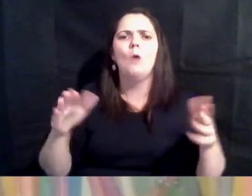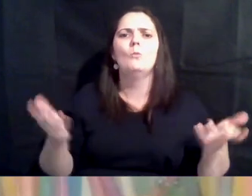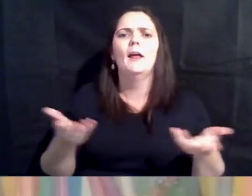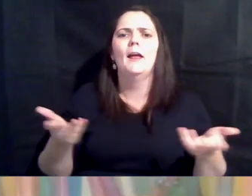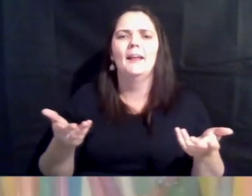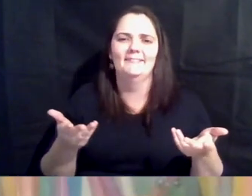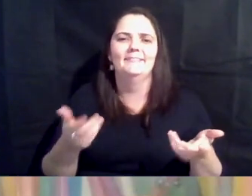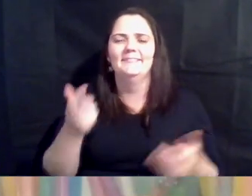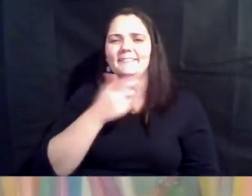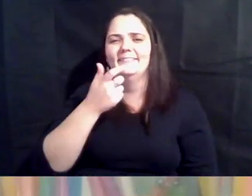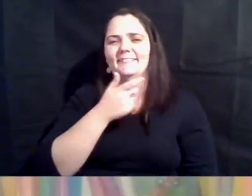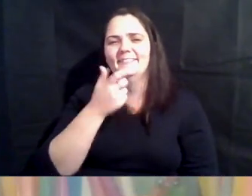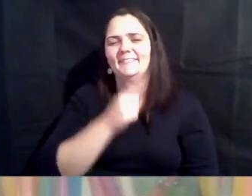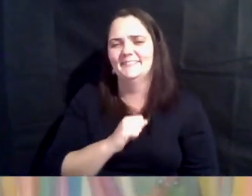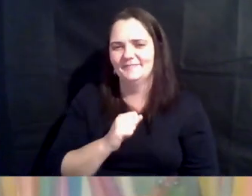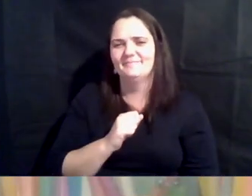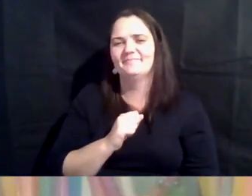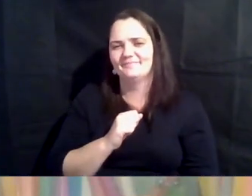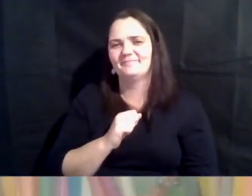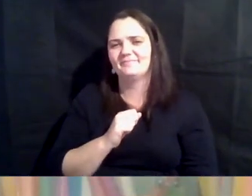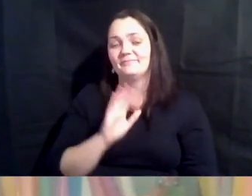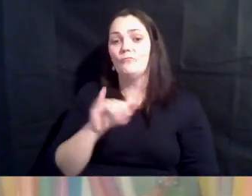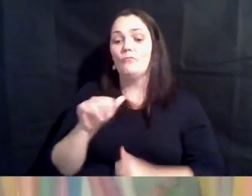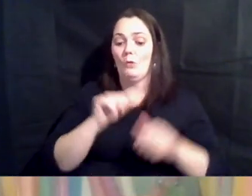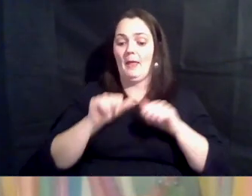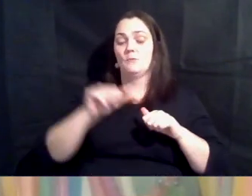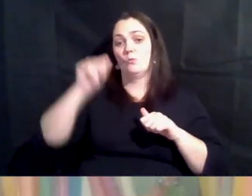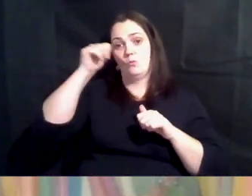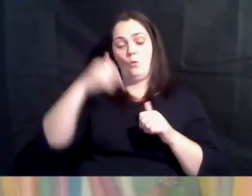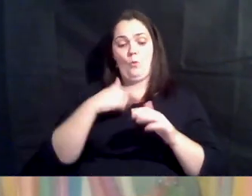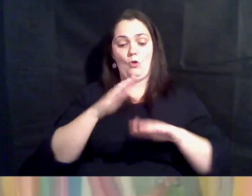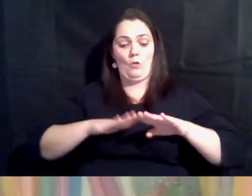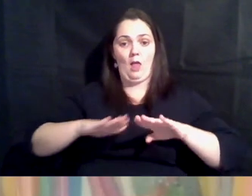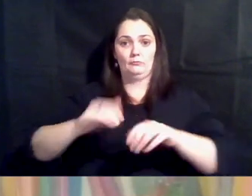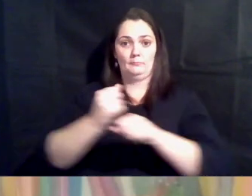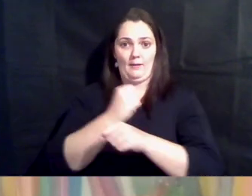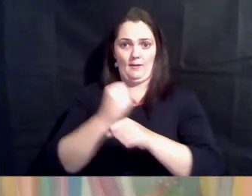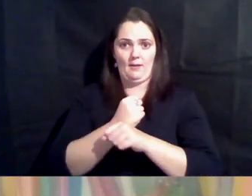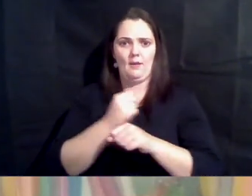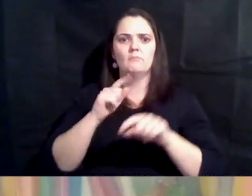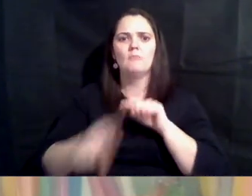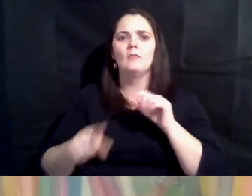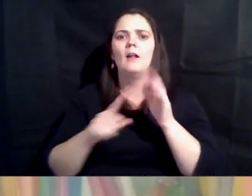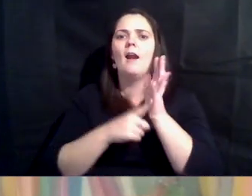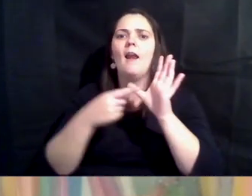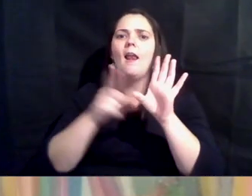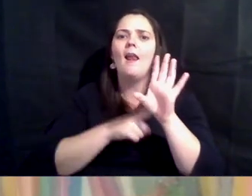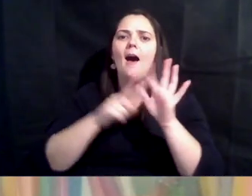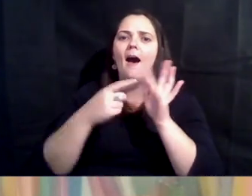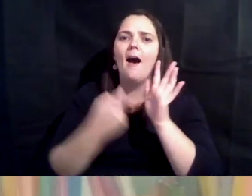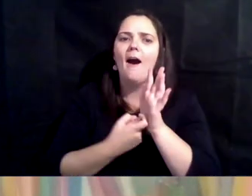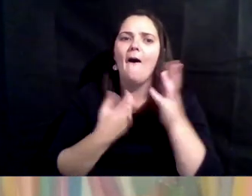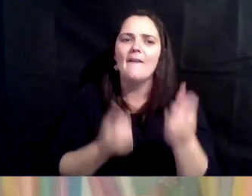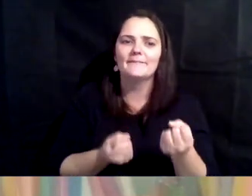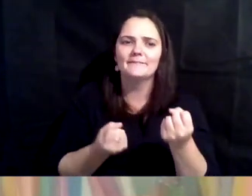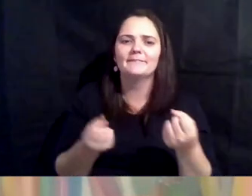before, circling right back, a collage is filled with layers. So I'm going to try and create a little bit of layering here. So